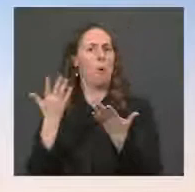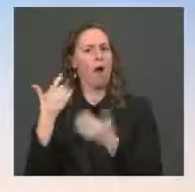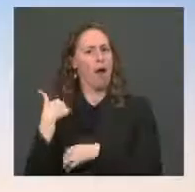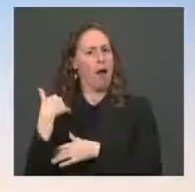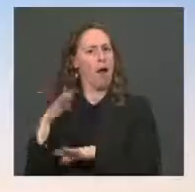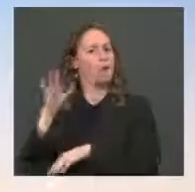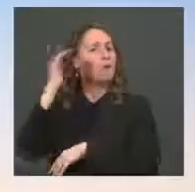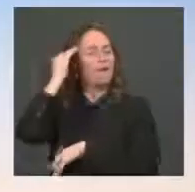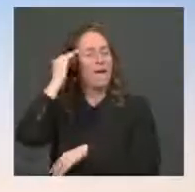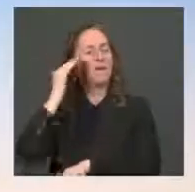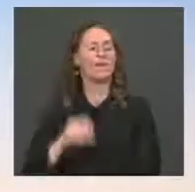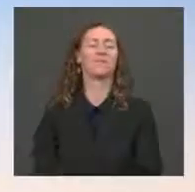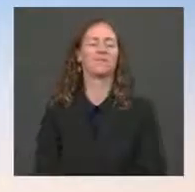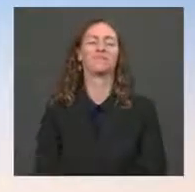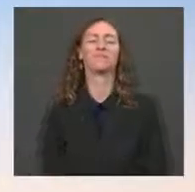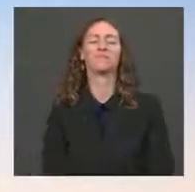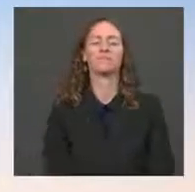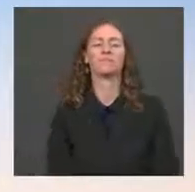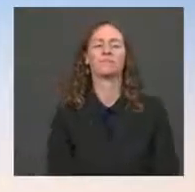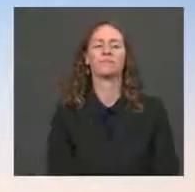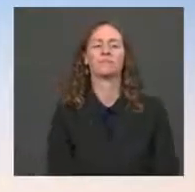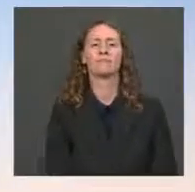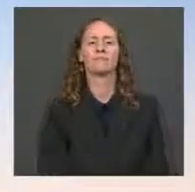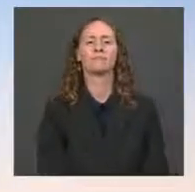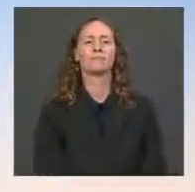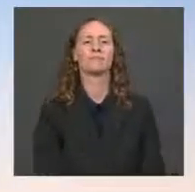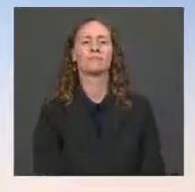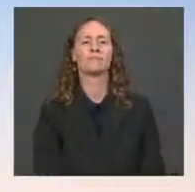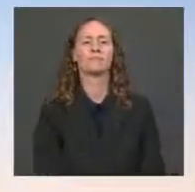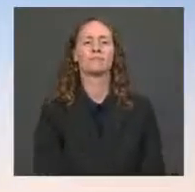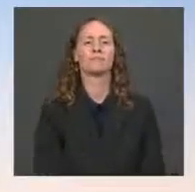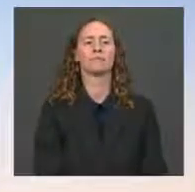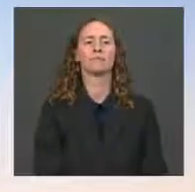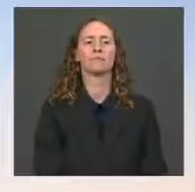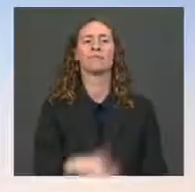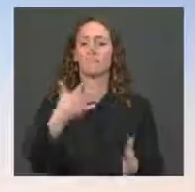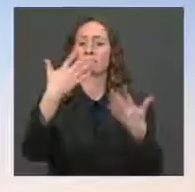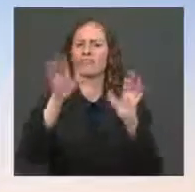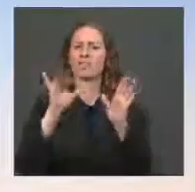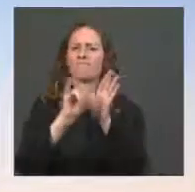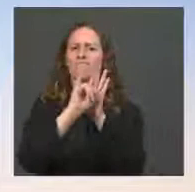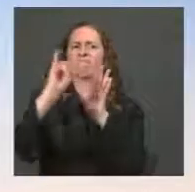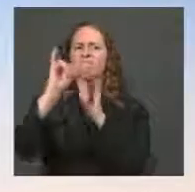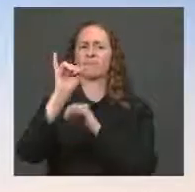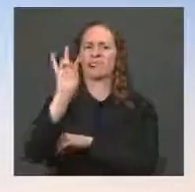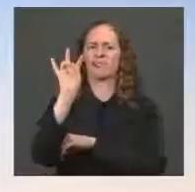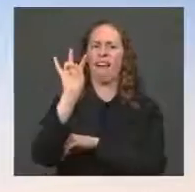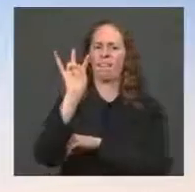So to date, there have been 7 cases that we have confirmed